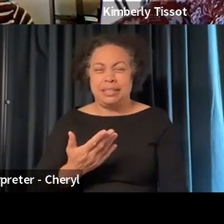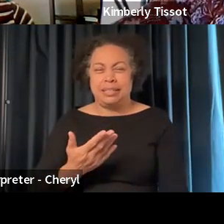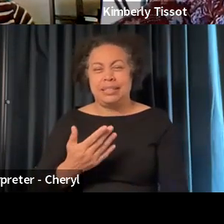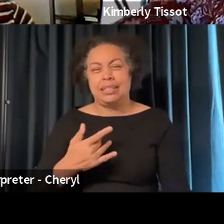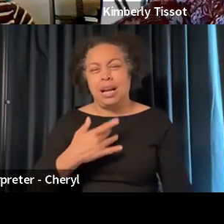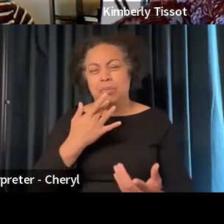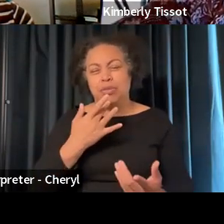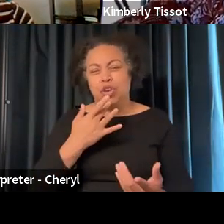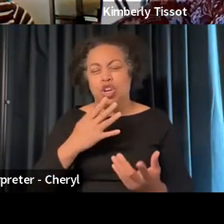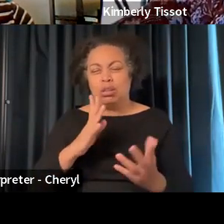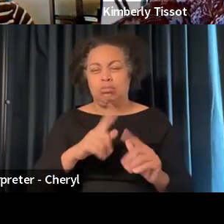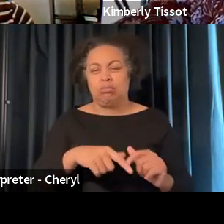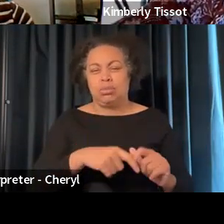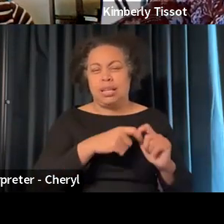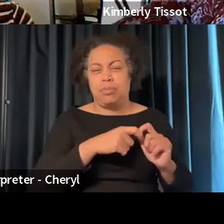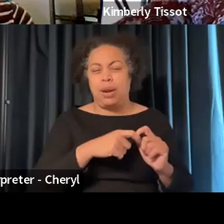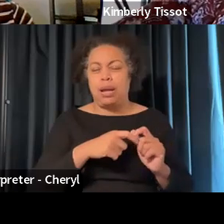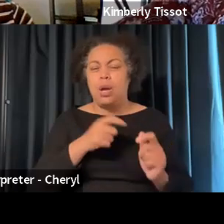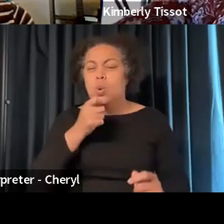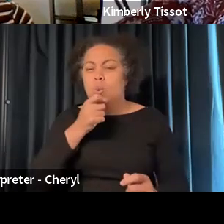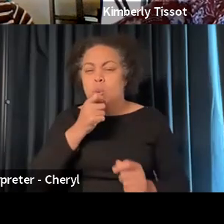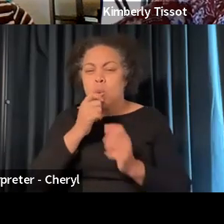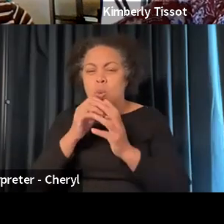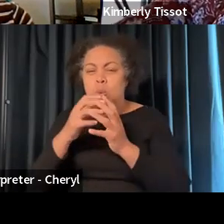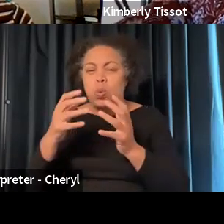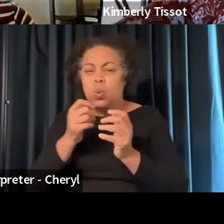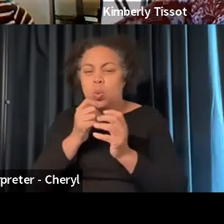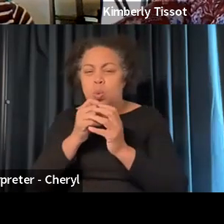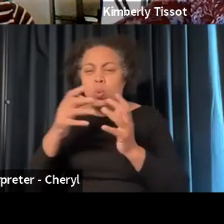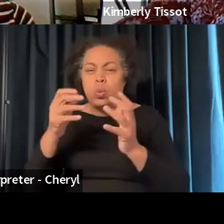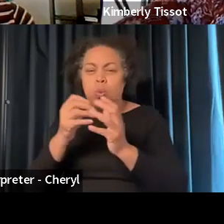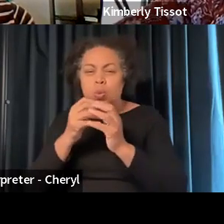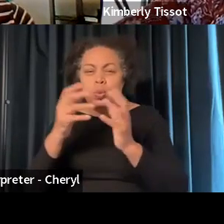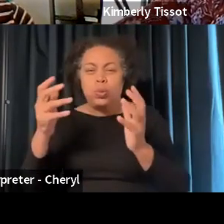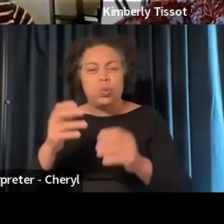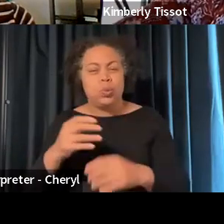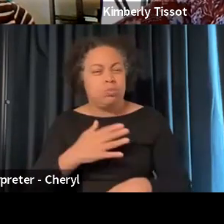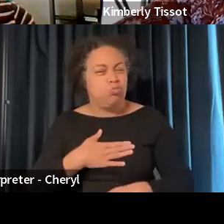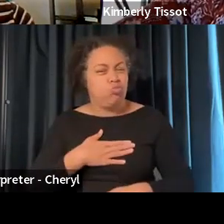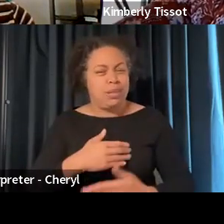prefer just taking a break and just blowing bubbles. That's what gets me through the day. Love it.